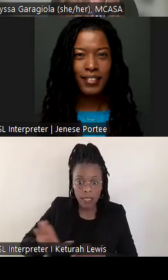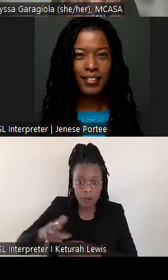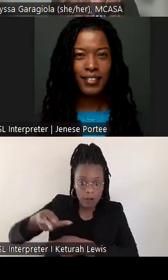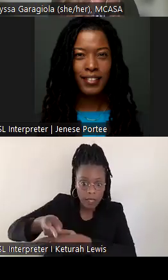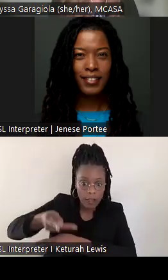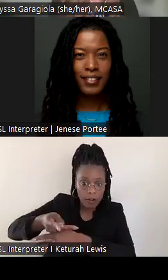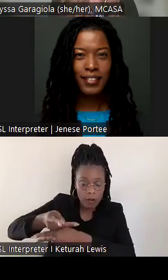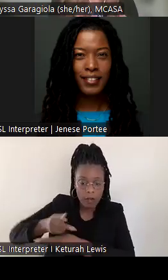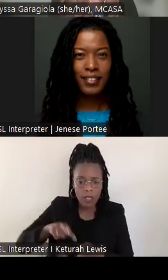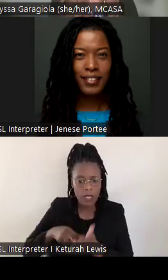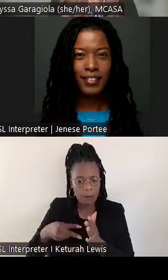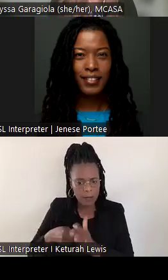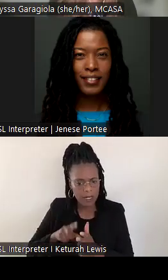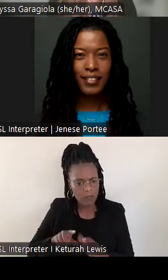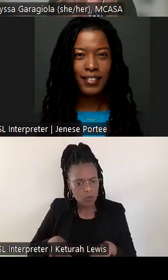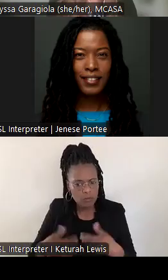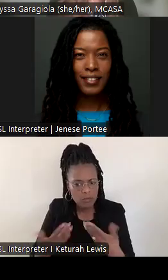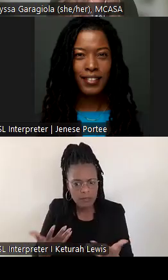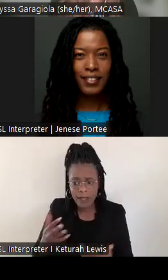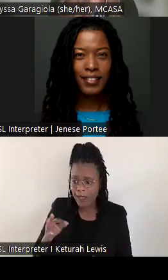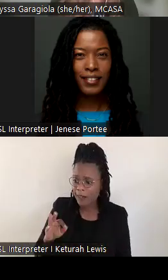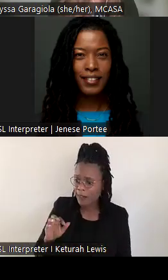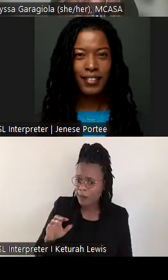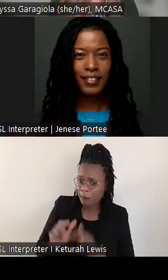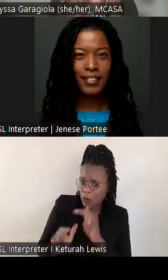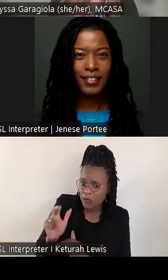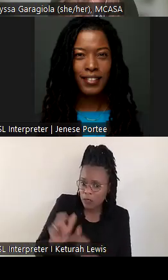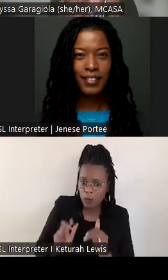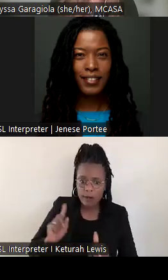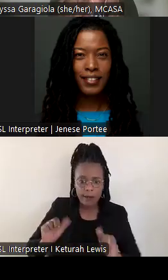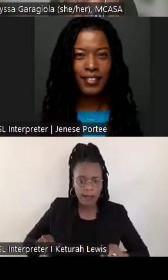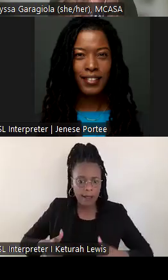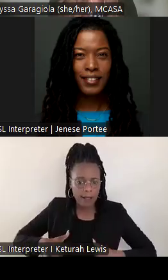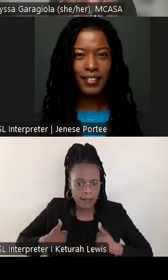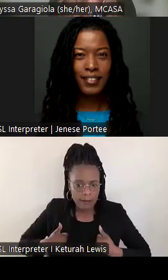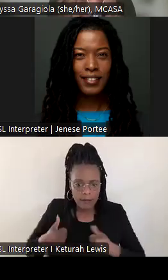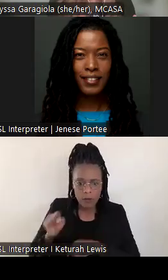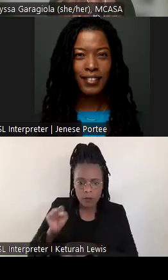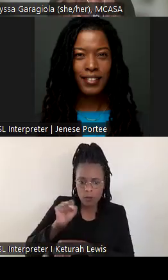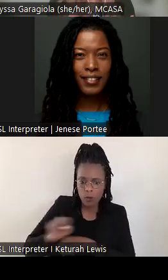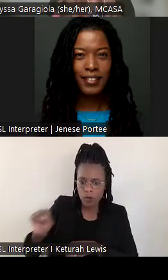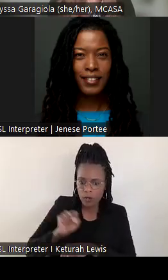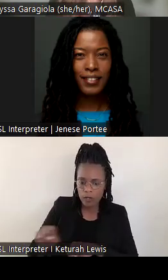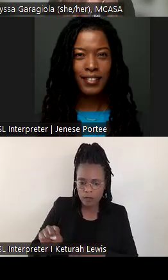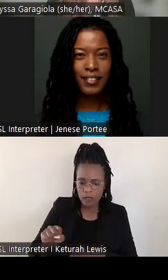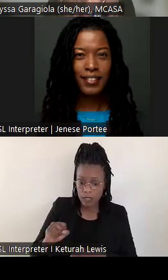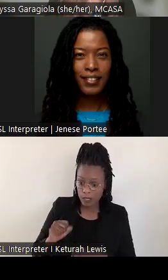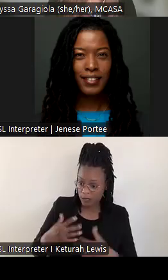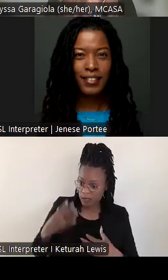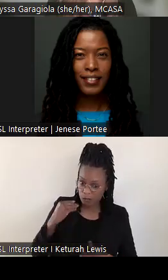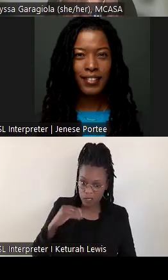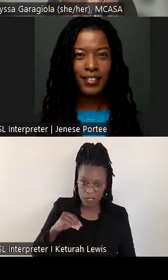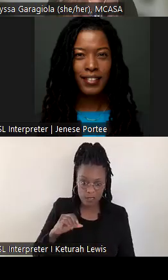a facility where they can live and work without experiencing sexual violence. Next